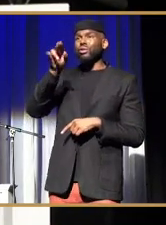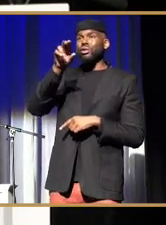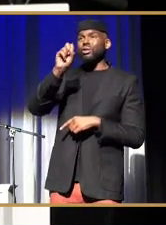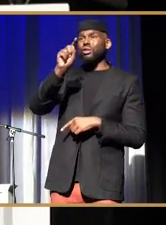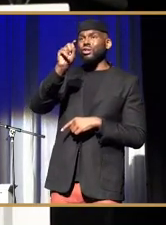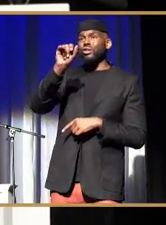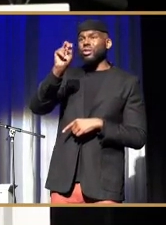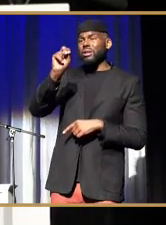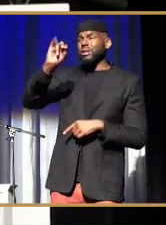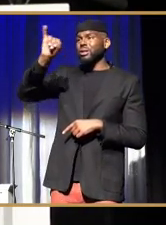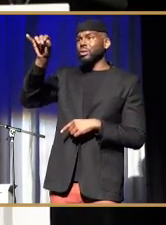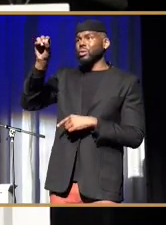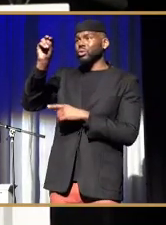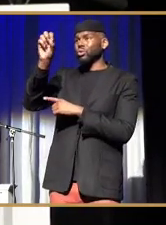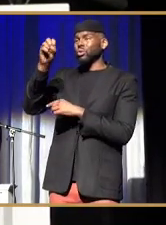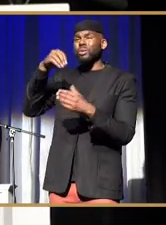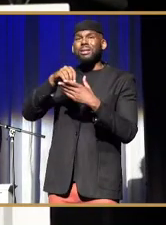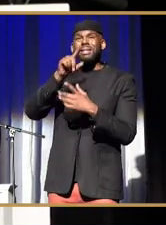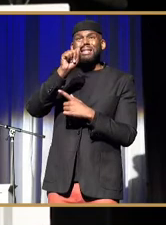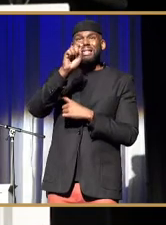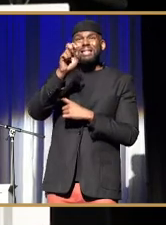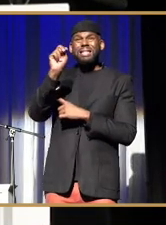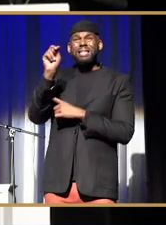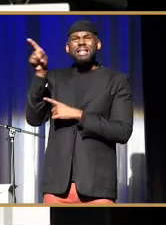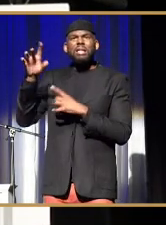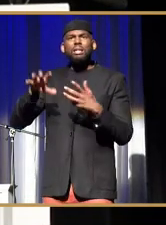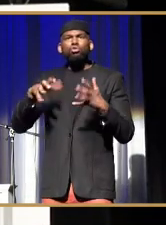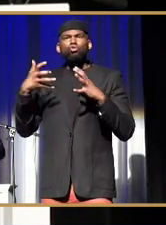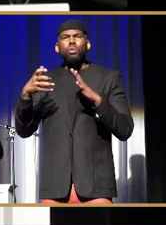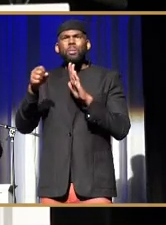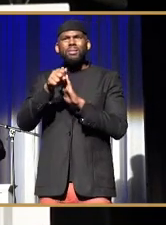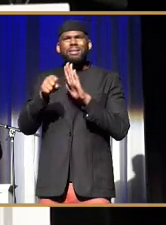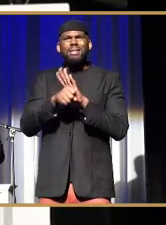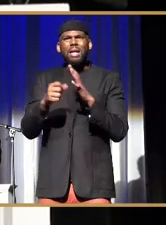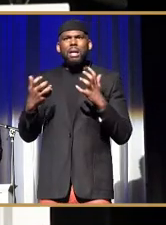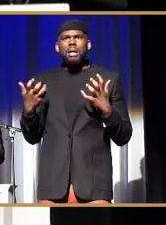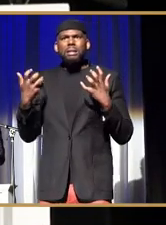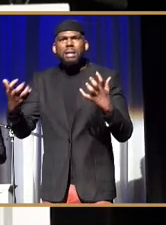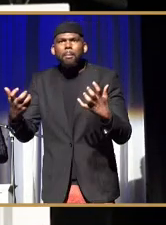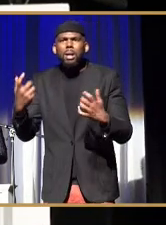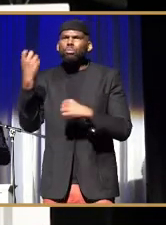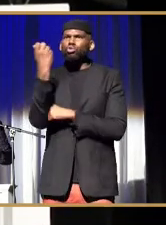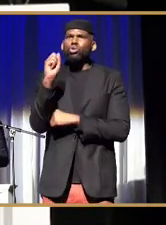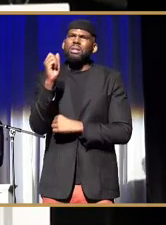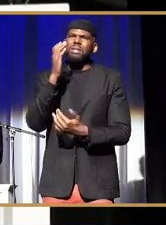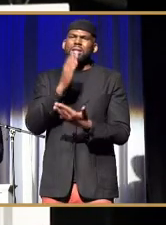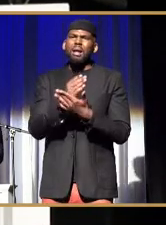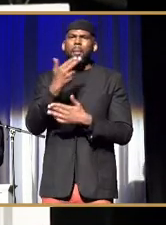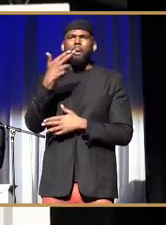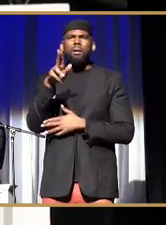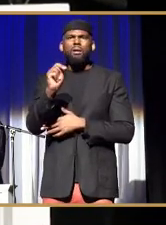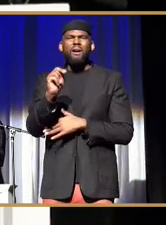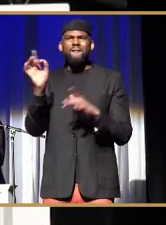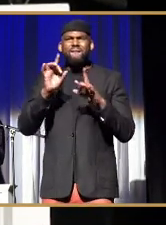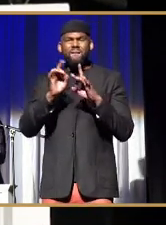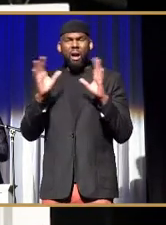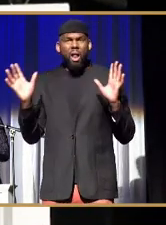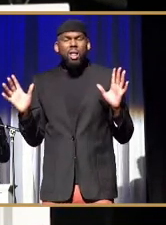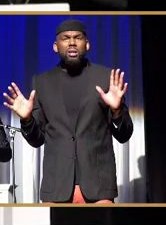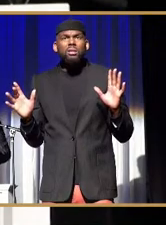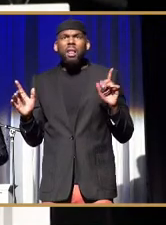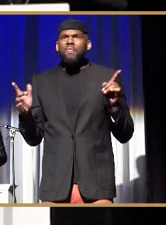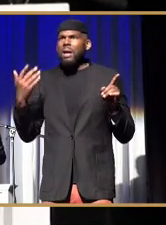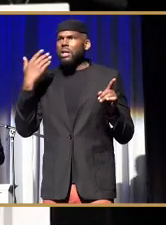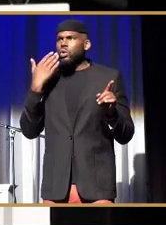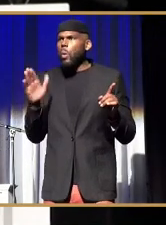in Tennessee, who disrupted the state assembly for protesting to end gun violence. But they did not know that they